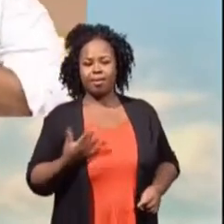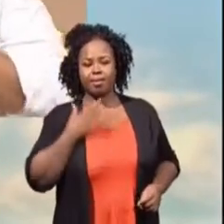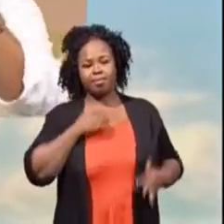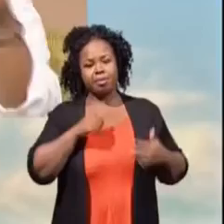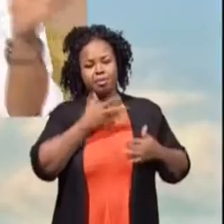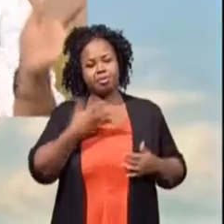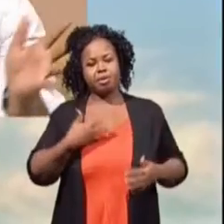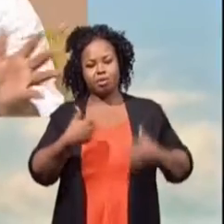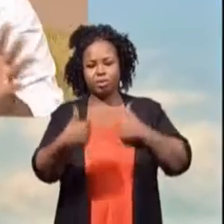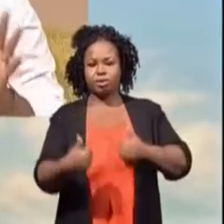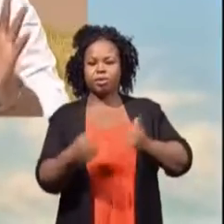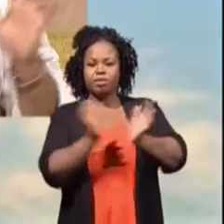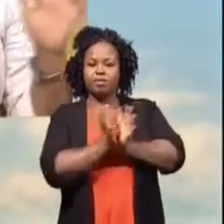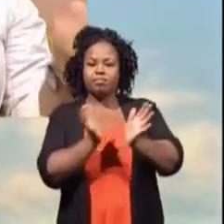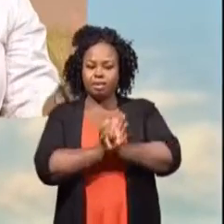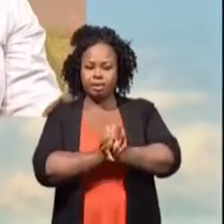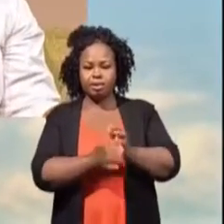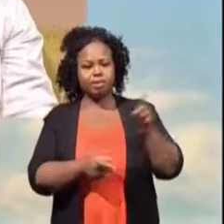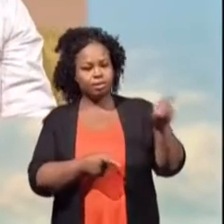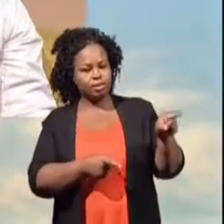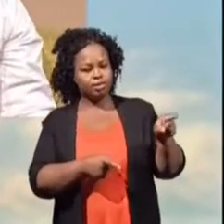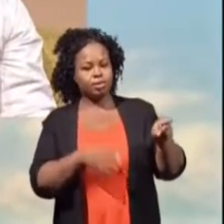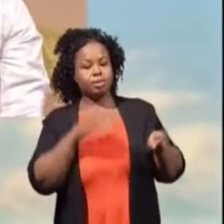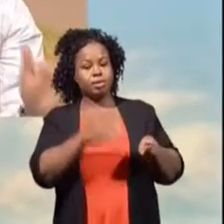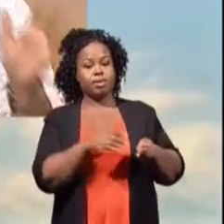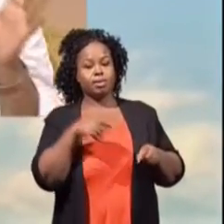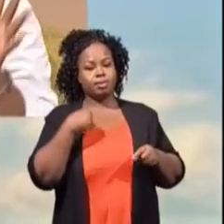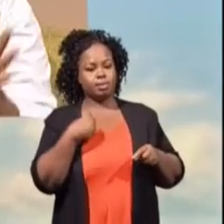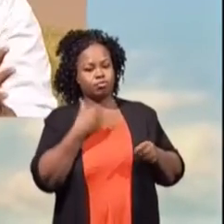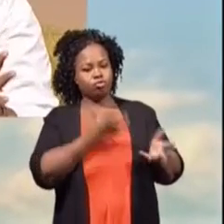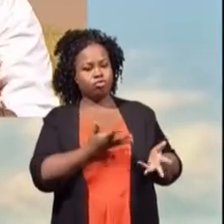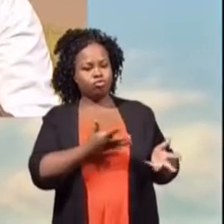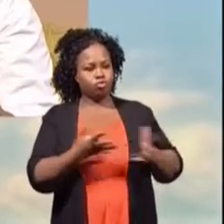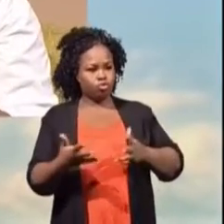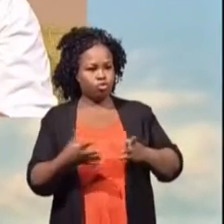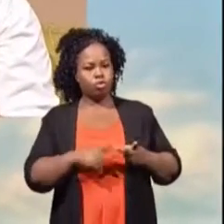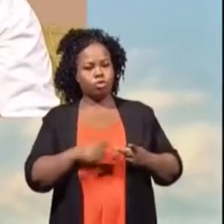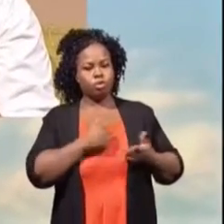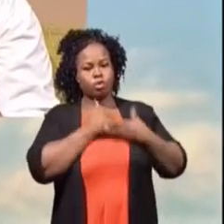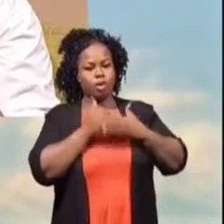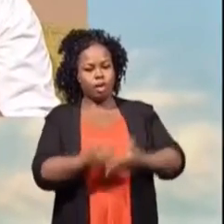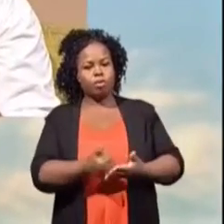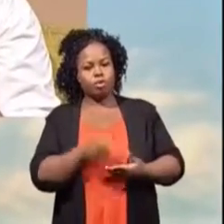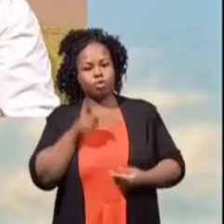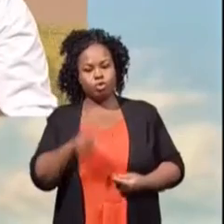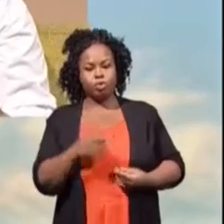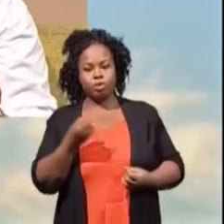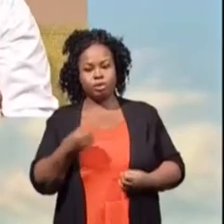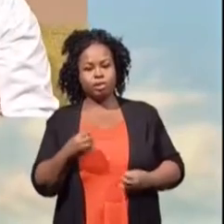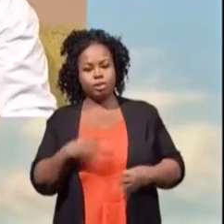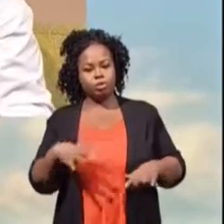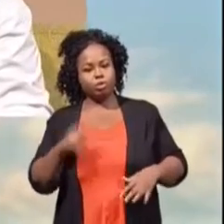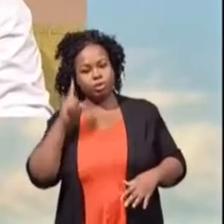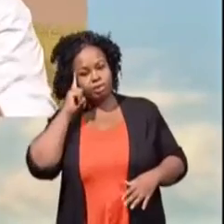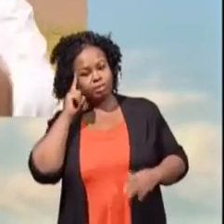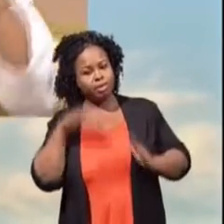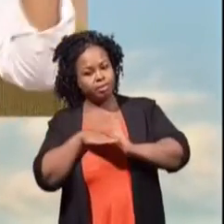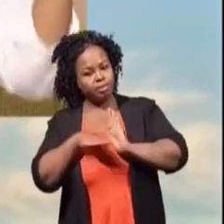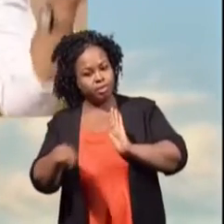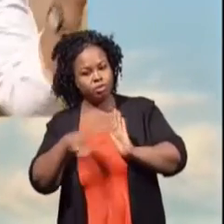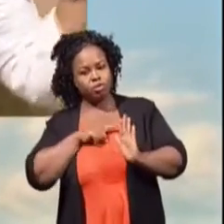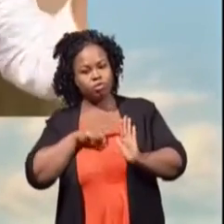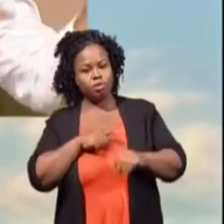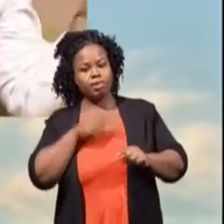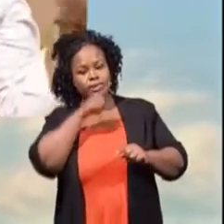ezosincedisa. My mom would sit us down and have a meeting and say, this is uma spanban. Uzosinceda apha ekhaya. Wena olwethu, you're going to start sleeping pants